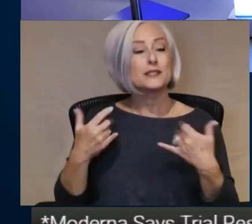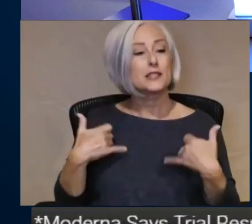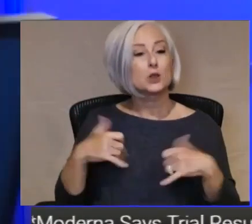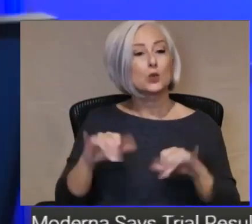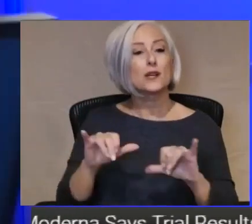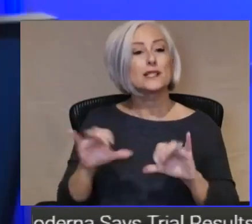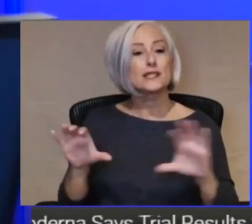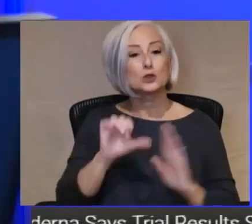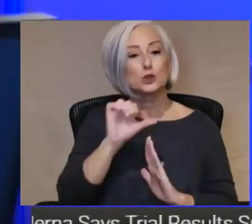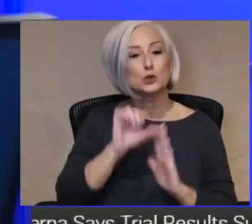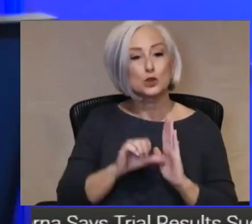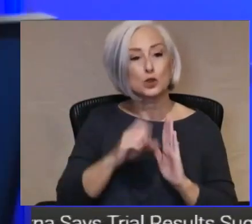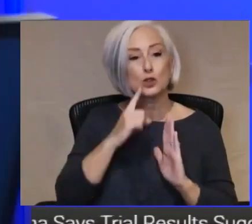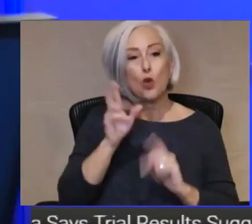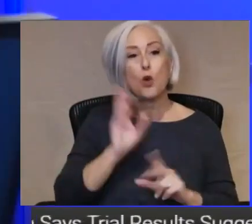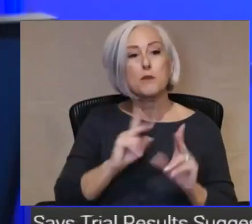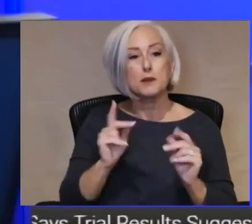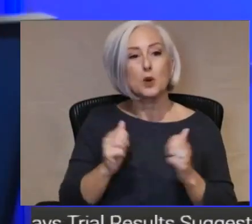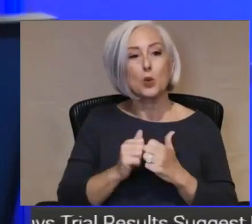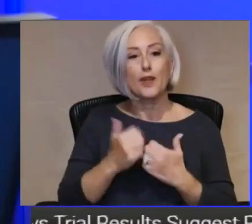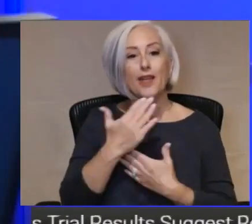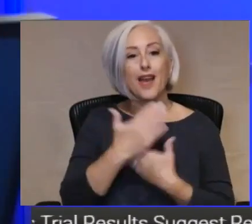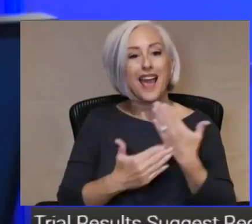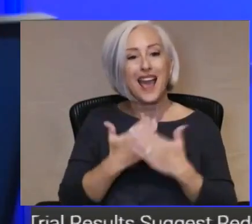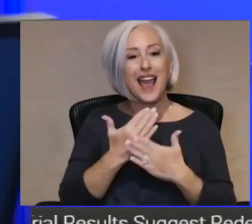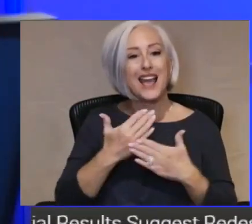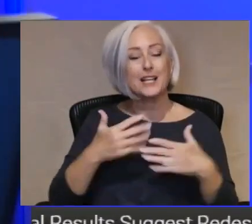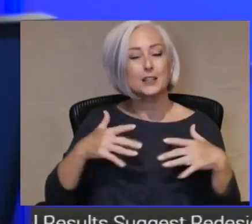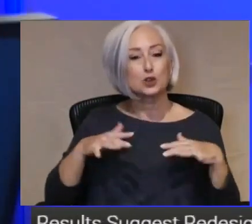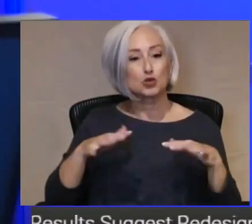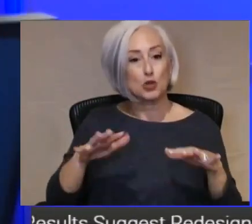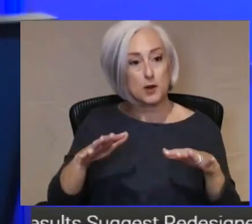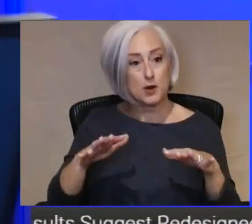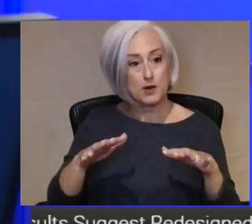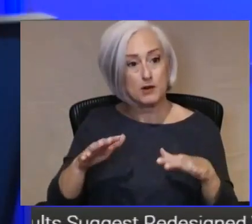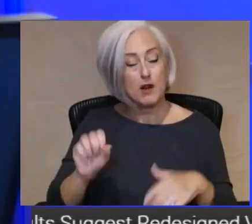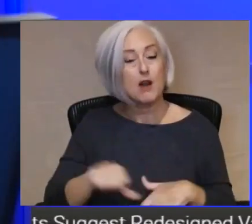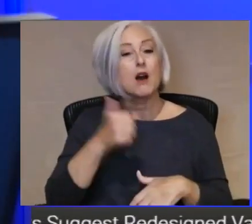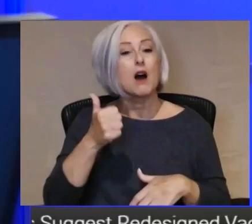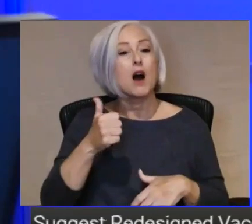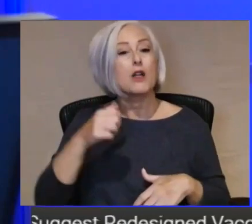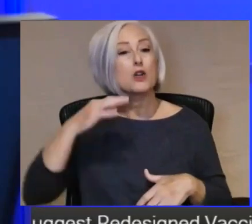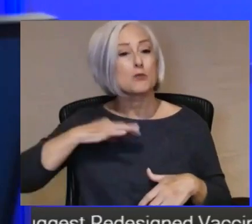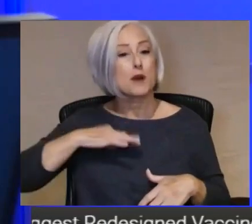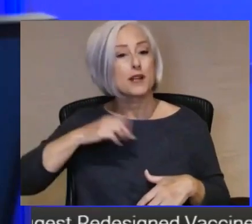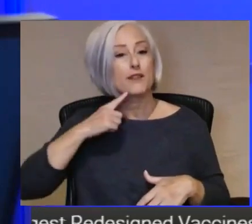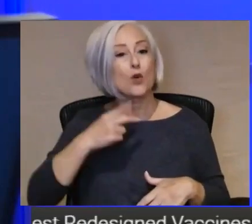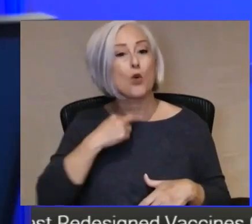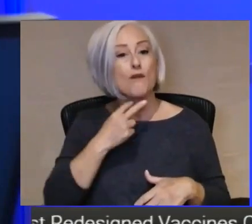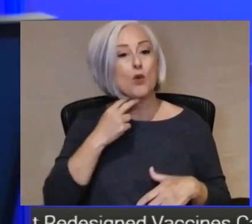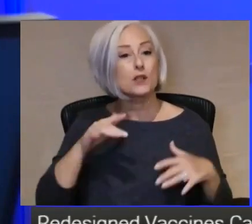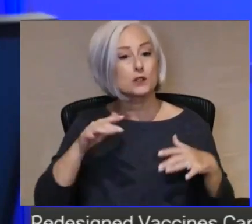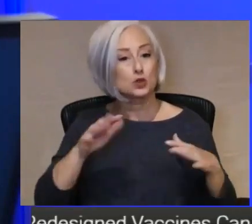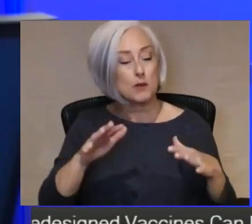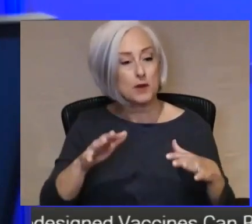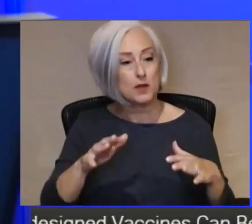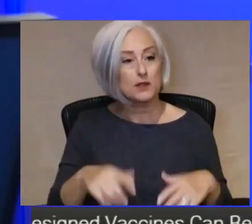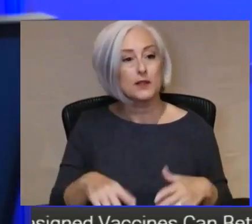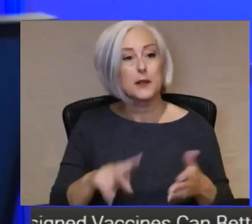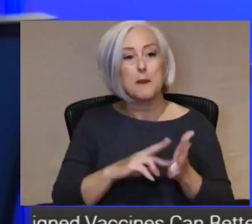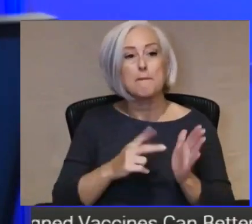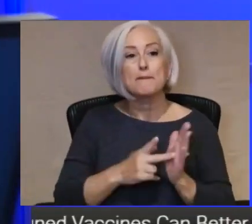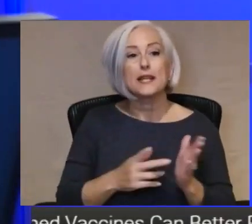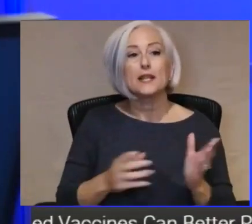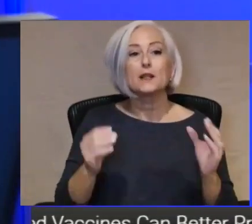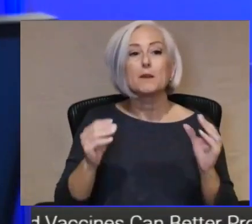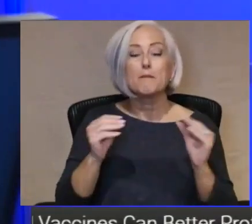for people with hand tremor. They may have additional benefit for voice tremor. So if someone has more disabling voice tremor